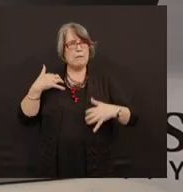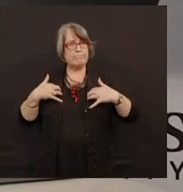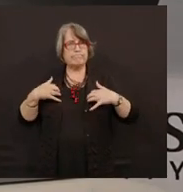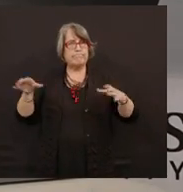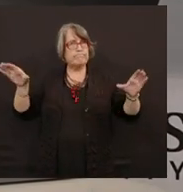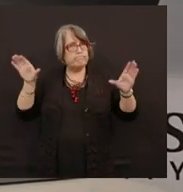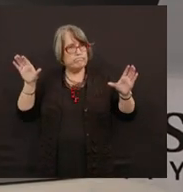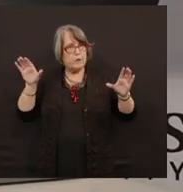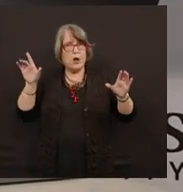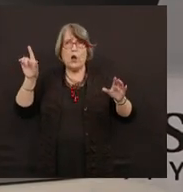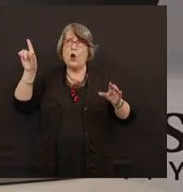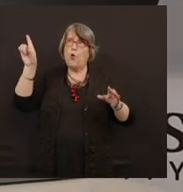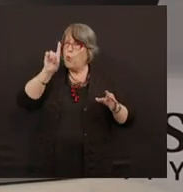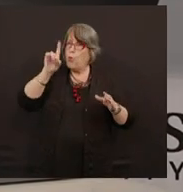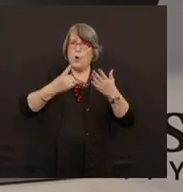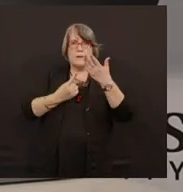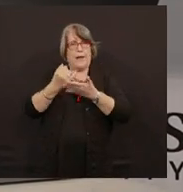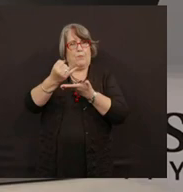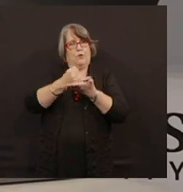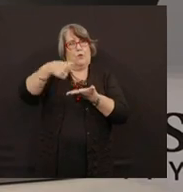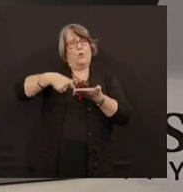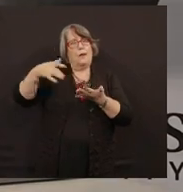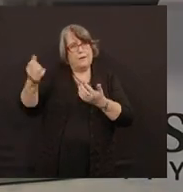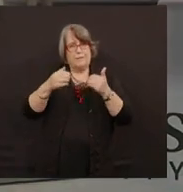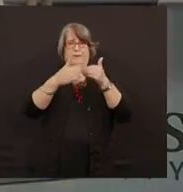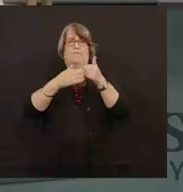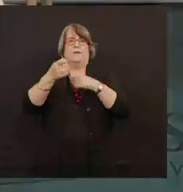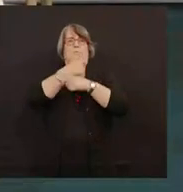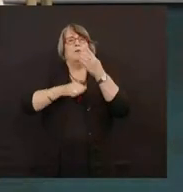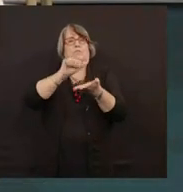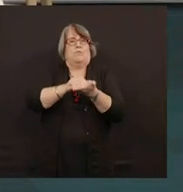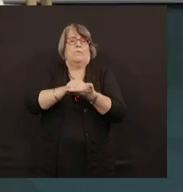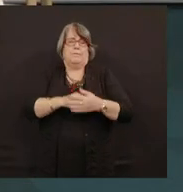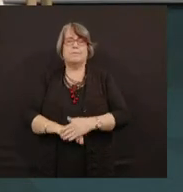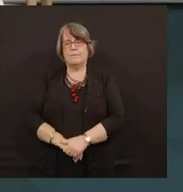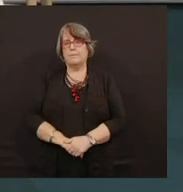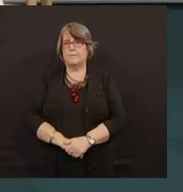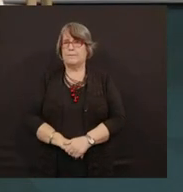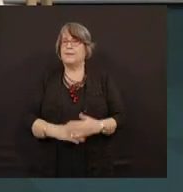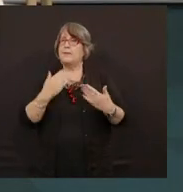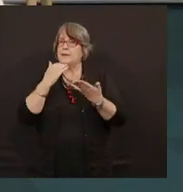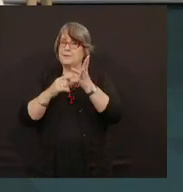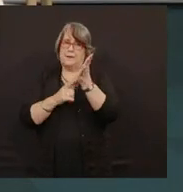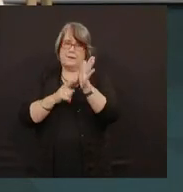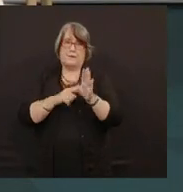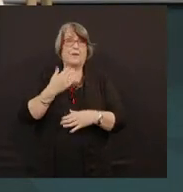the wrongs are that we need to be righting. Sally. Thanks, Alison.